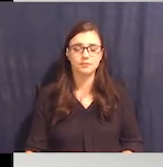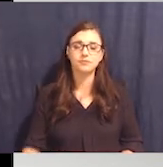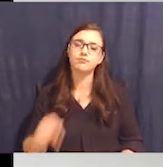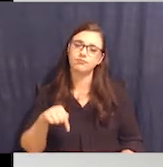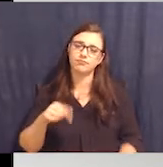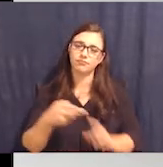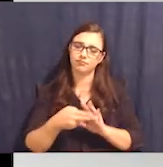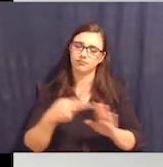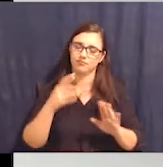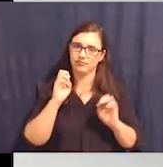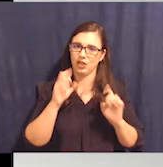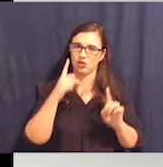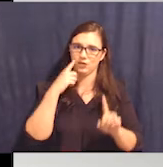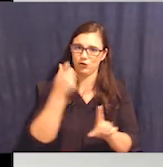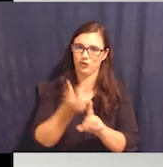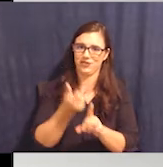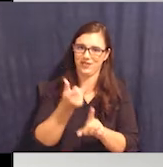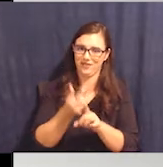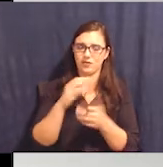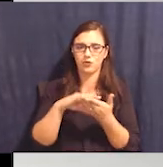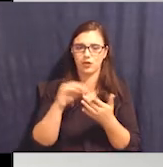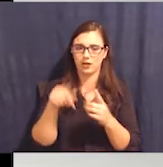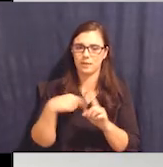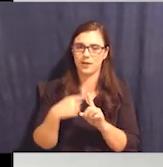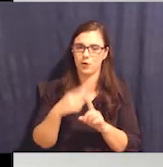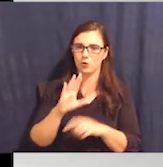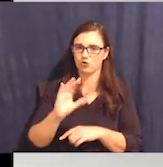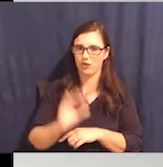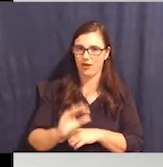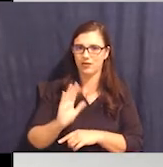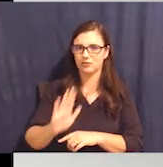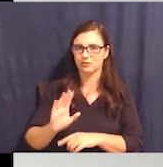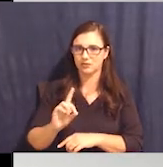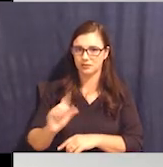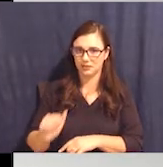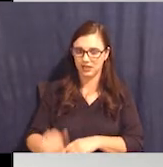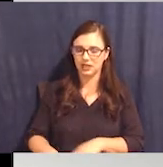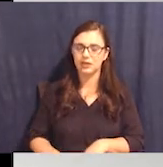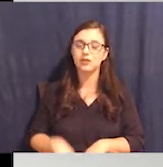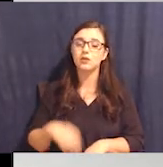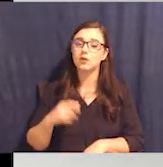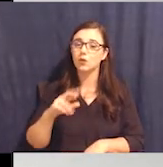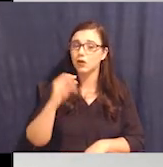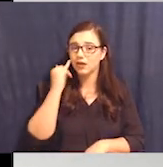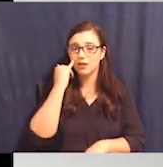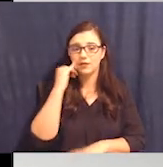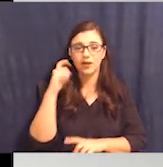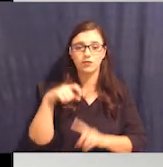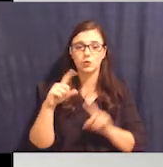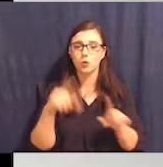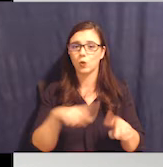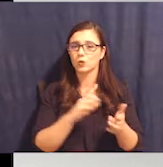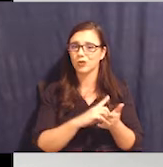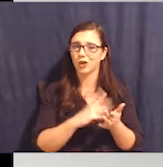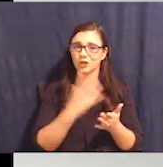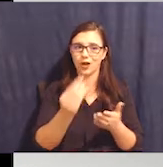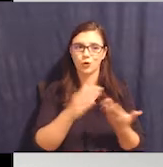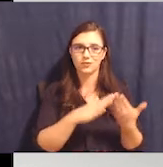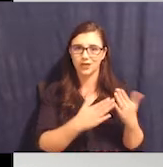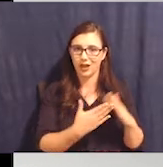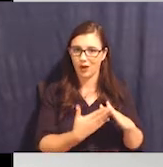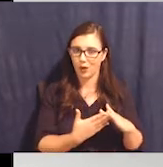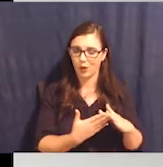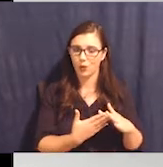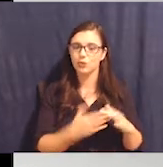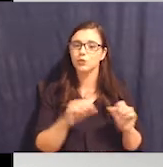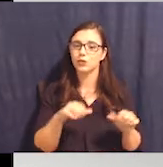this is considered education for you, learning about your child's disability. Or if you have to go to a doctor out